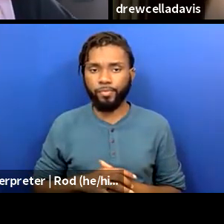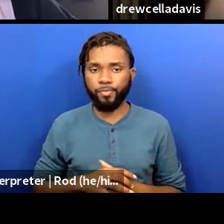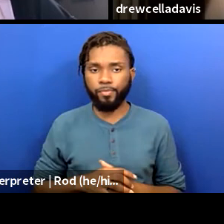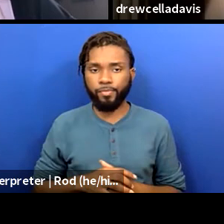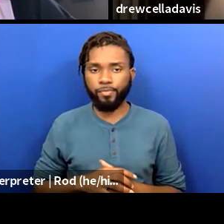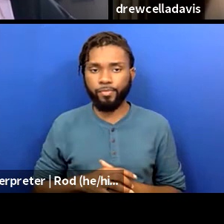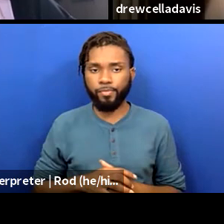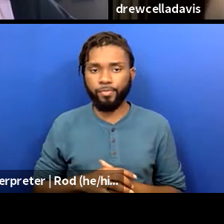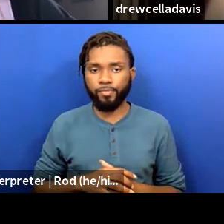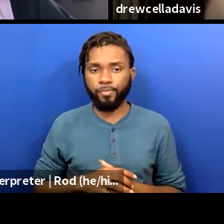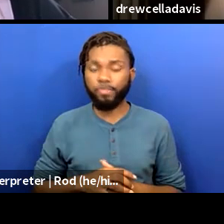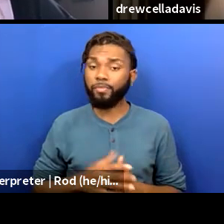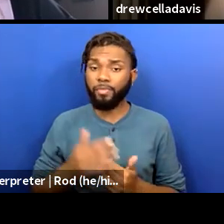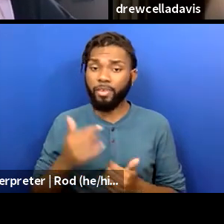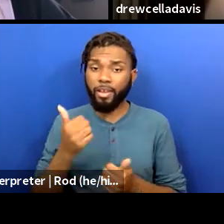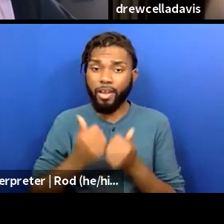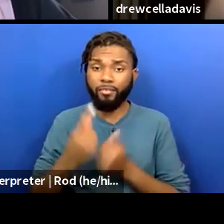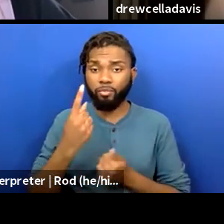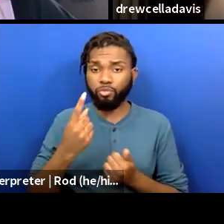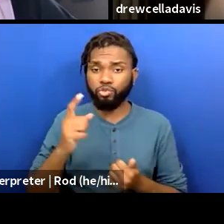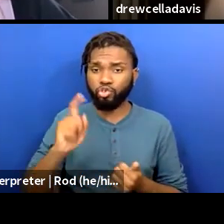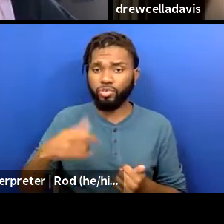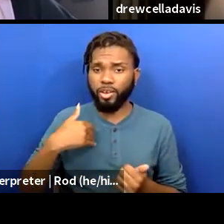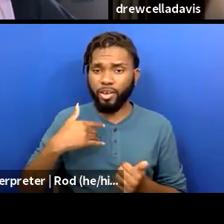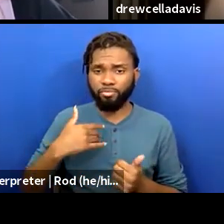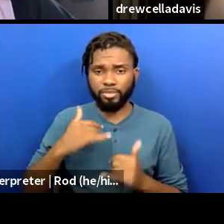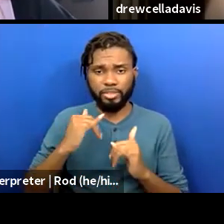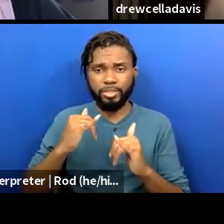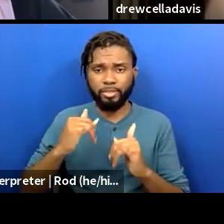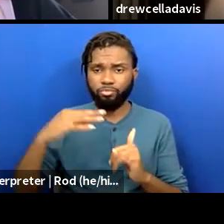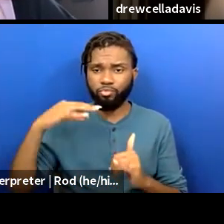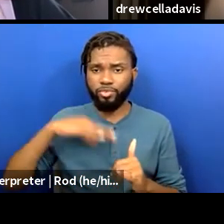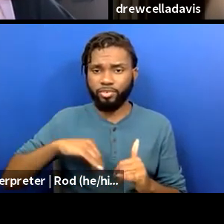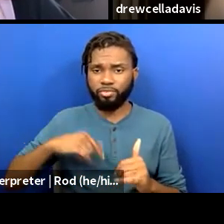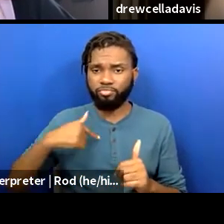Everyone should have the privilege I have had.